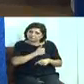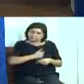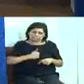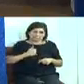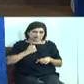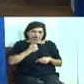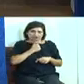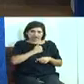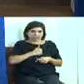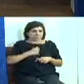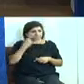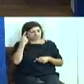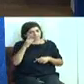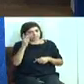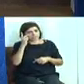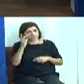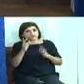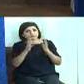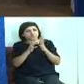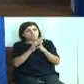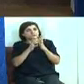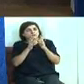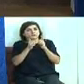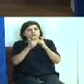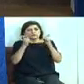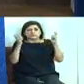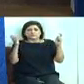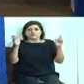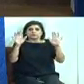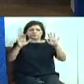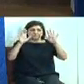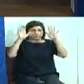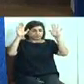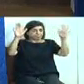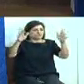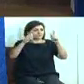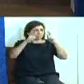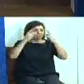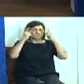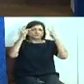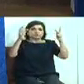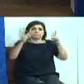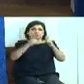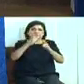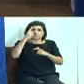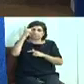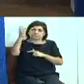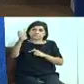apologize for seeing great visions and dreaming great dreams.